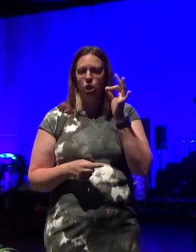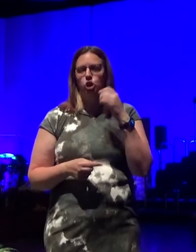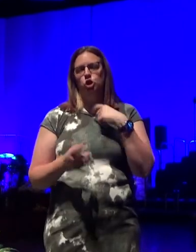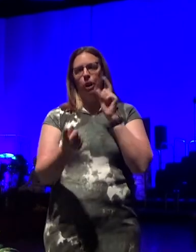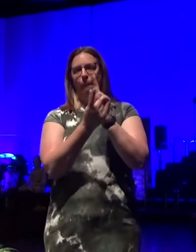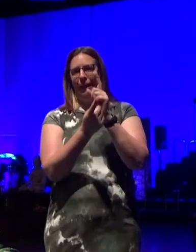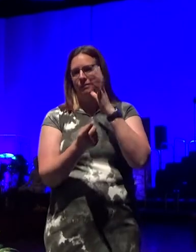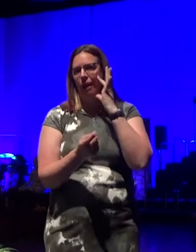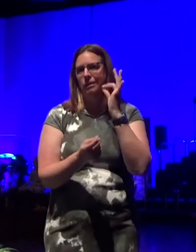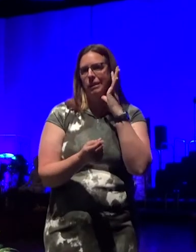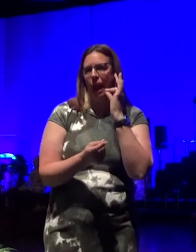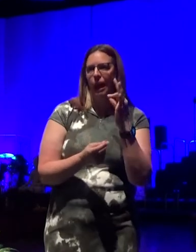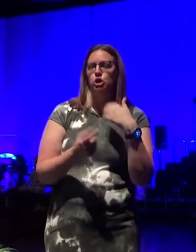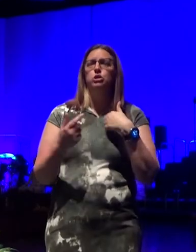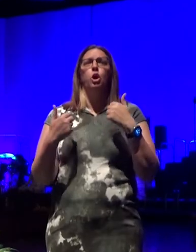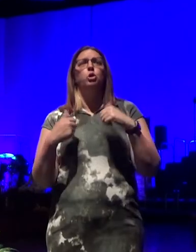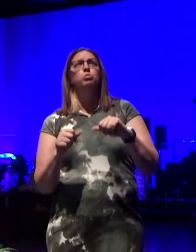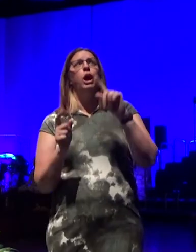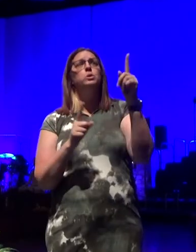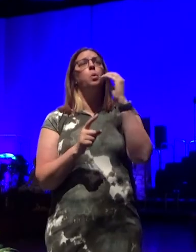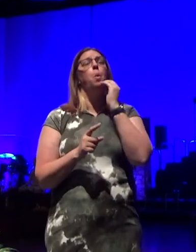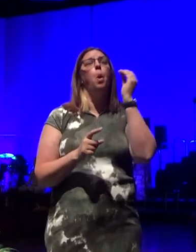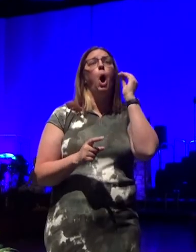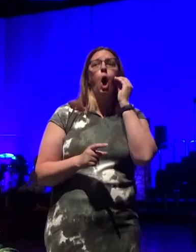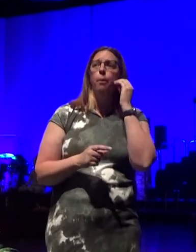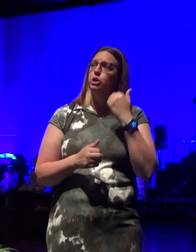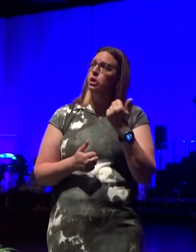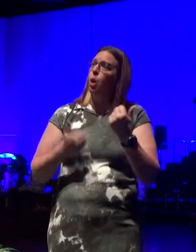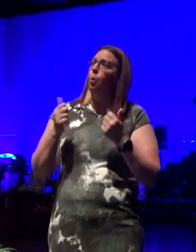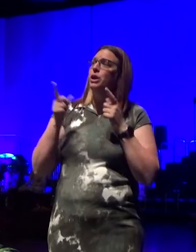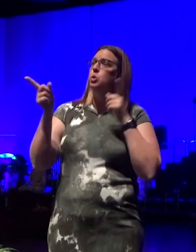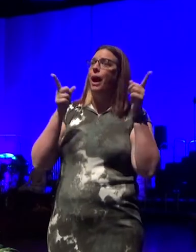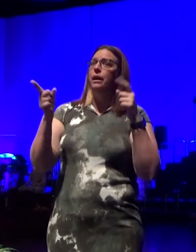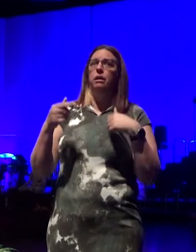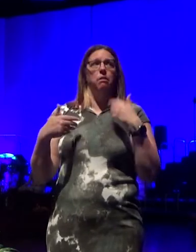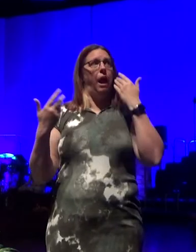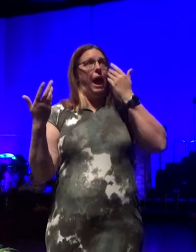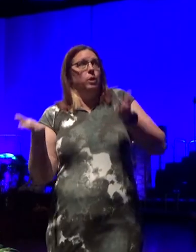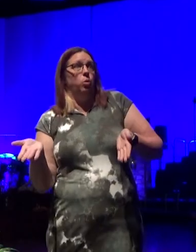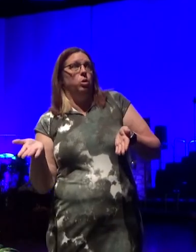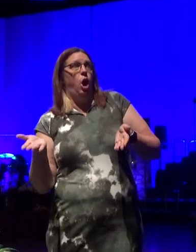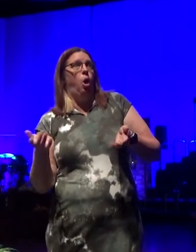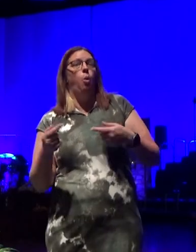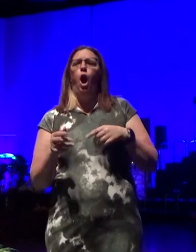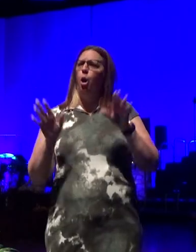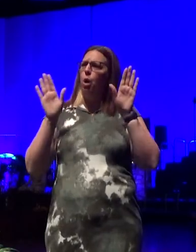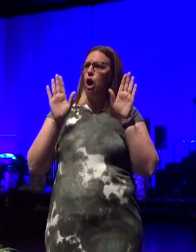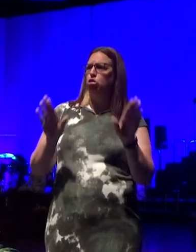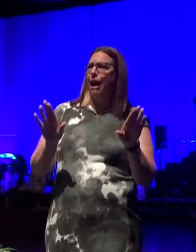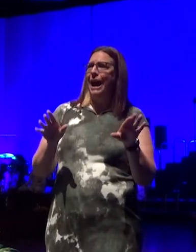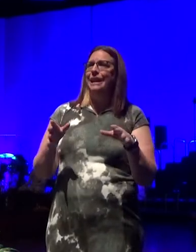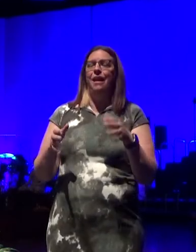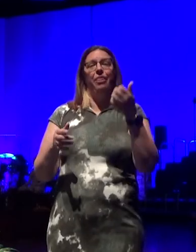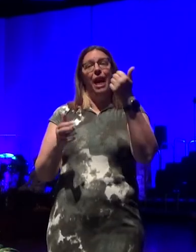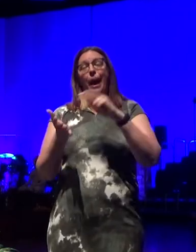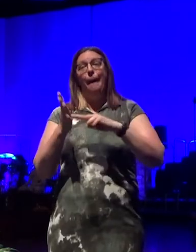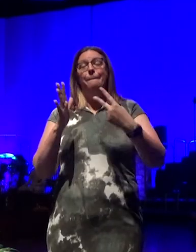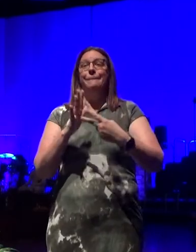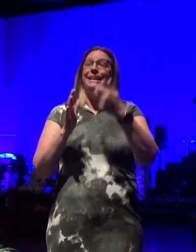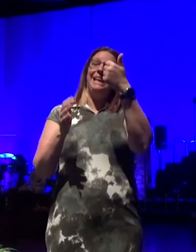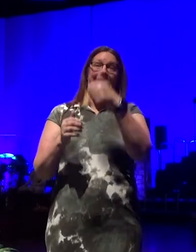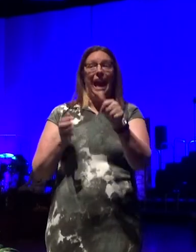you going? Where are you trying to get to? And she says, I don't know. And he says, oh, great. Don't worry. Any path will get you there if you don't know where you're